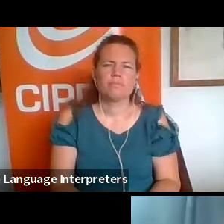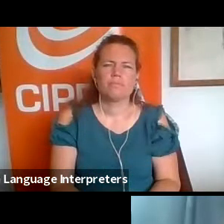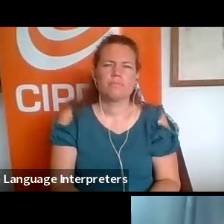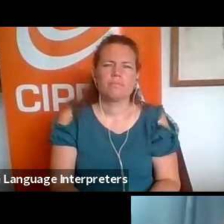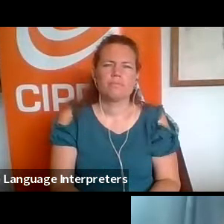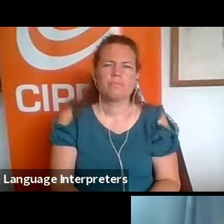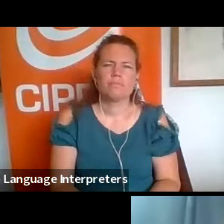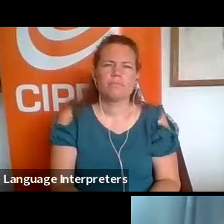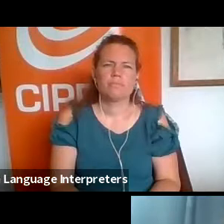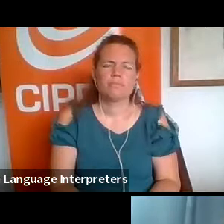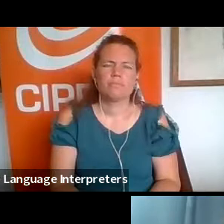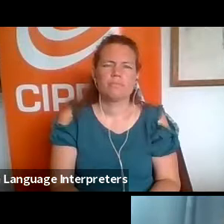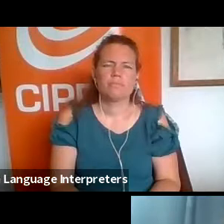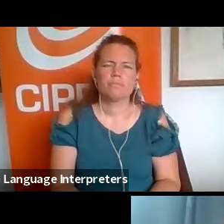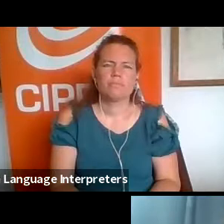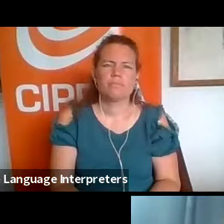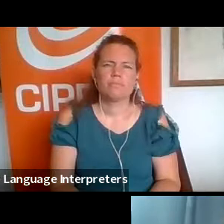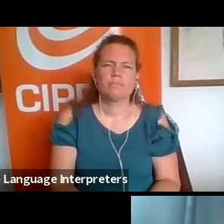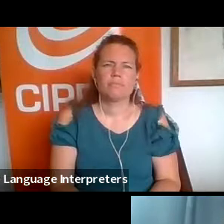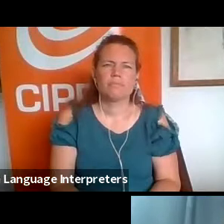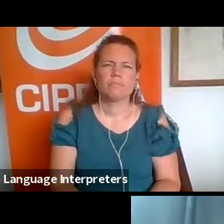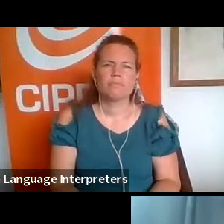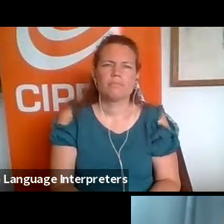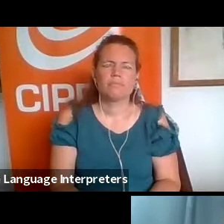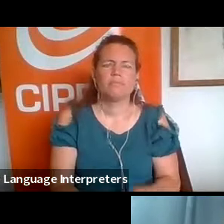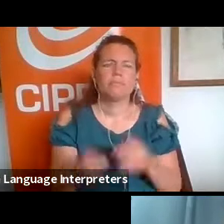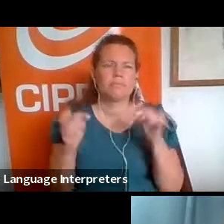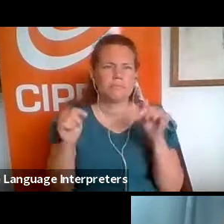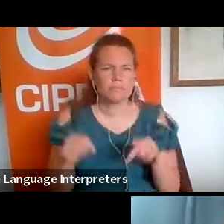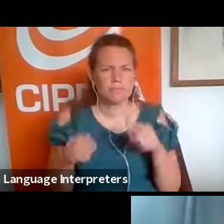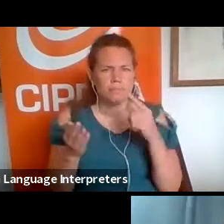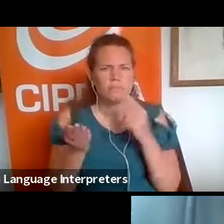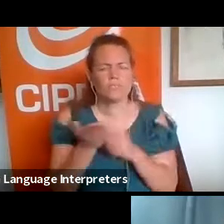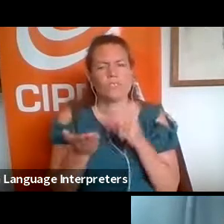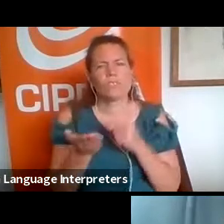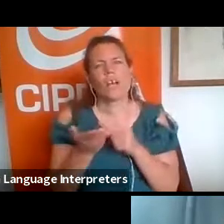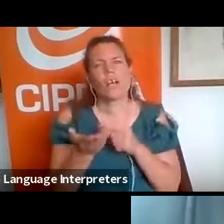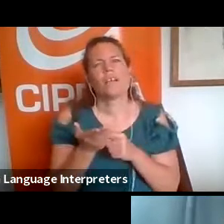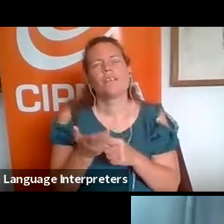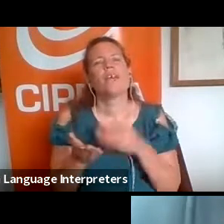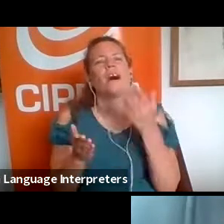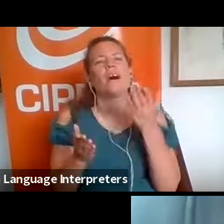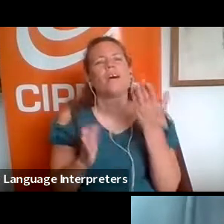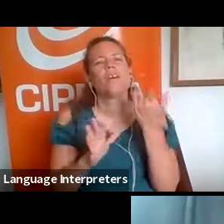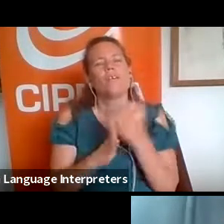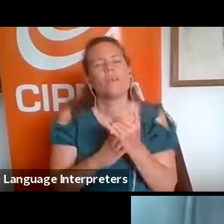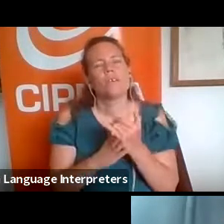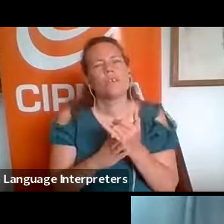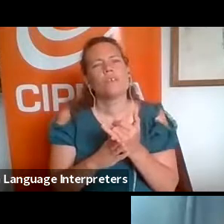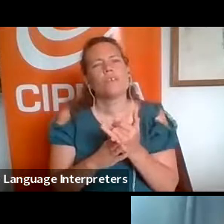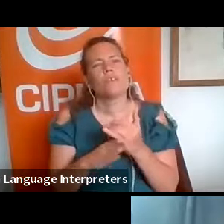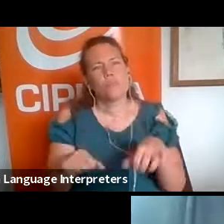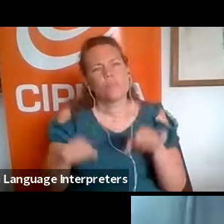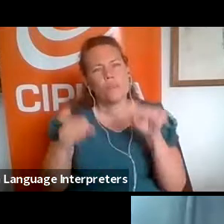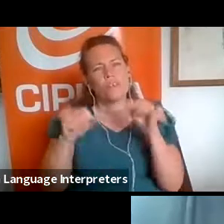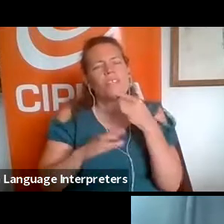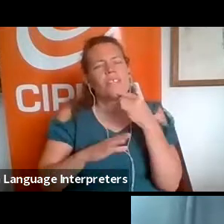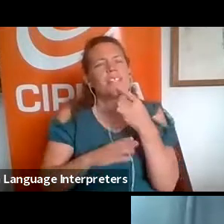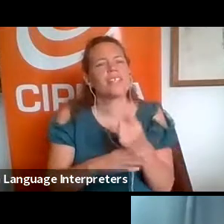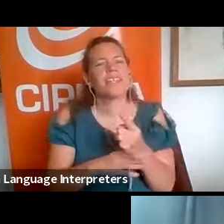like we had this in Uganda when the president issued an order that we can't have